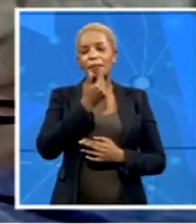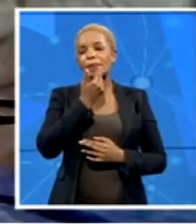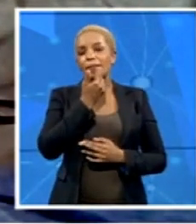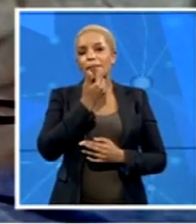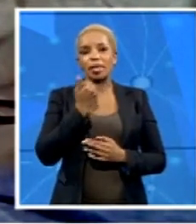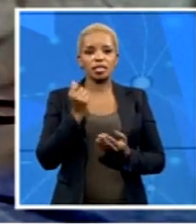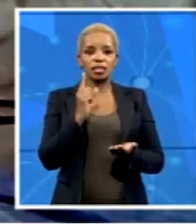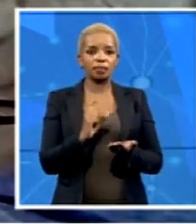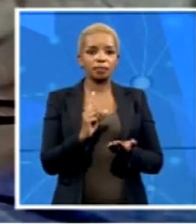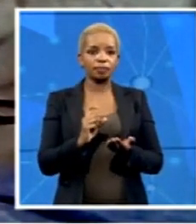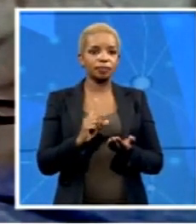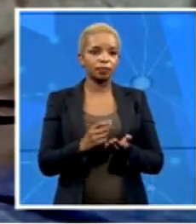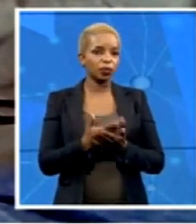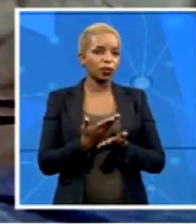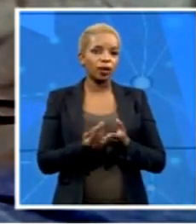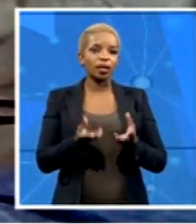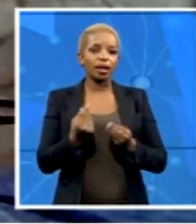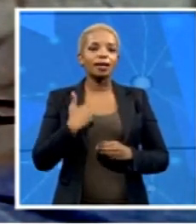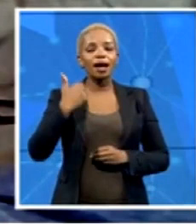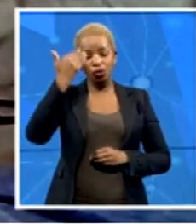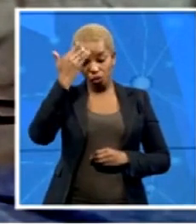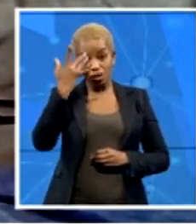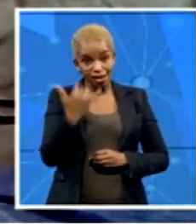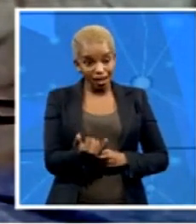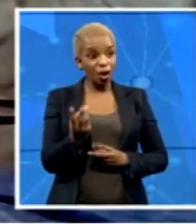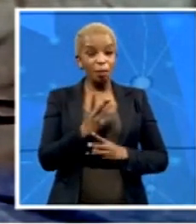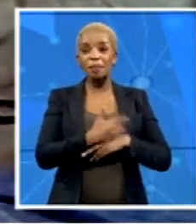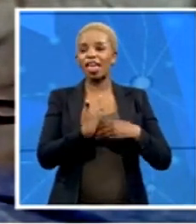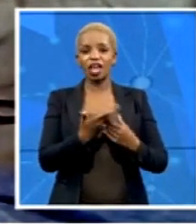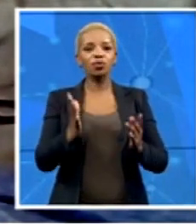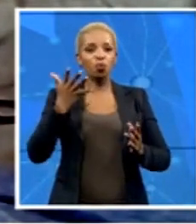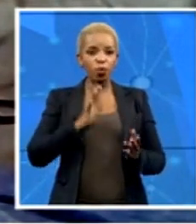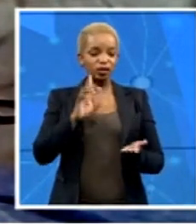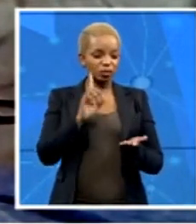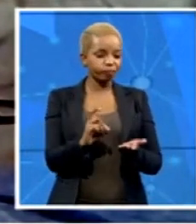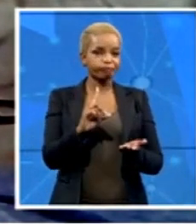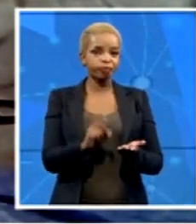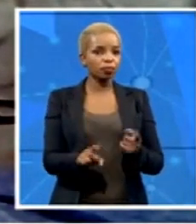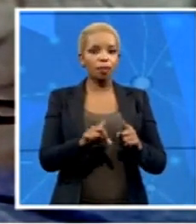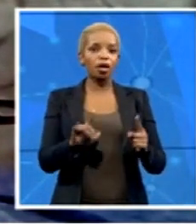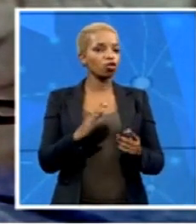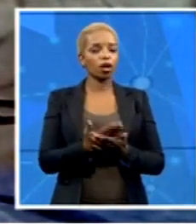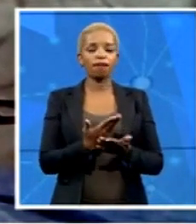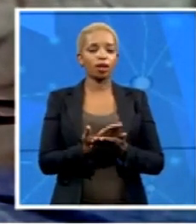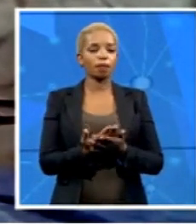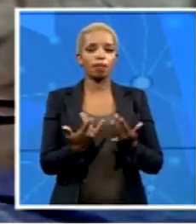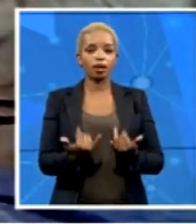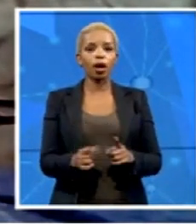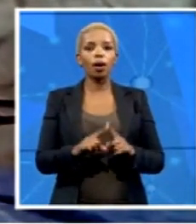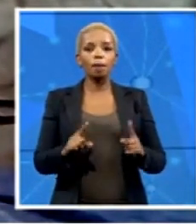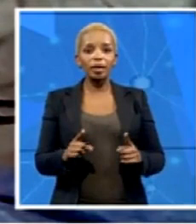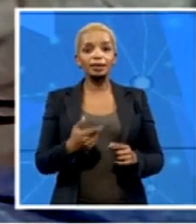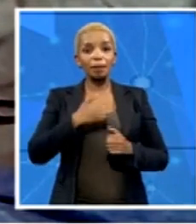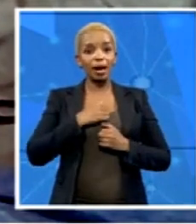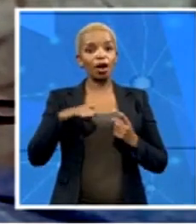high demand and probably not available at the moment, but having a rare condition, all of us have stocked up on it way before